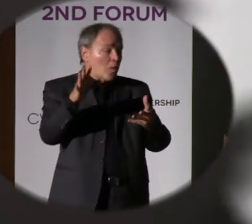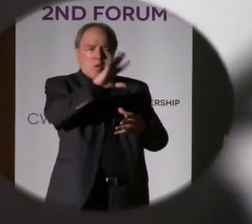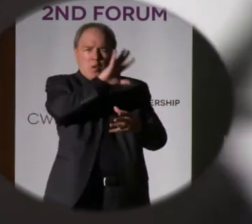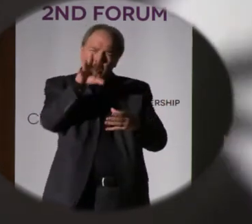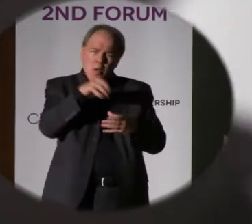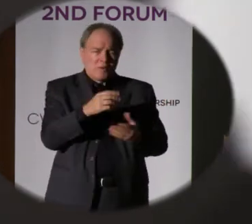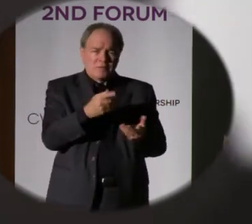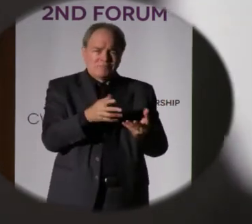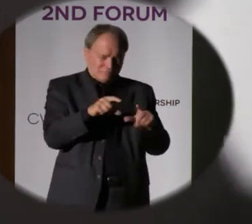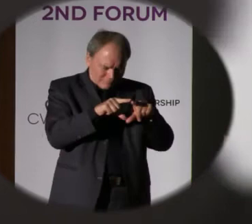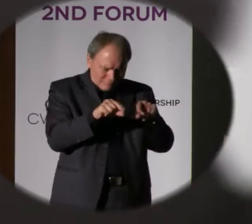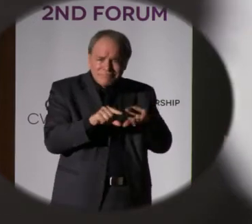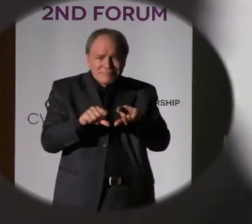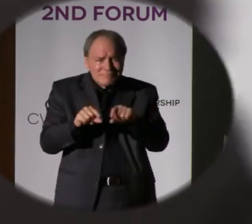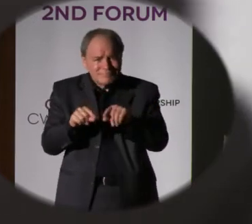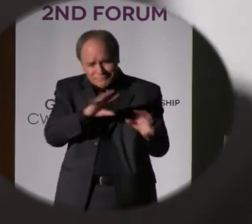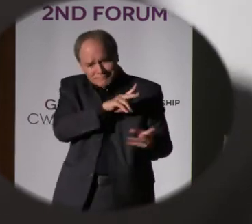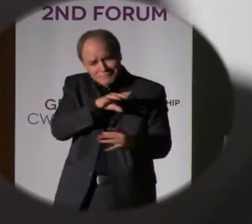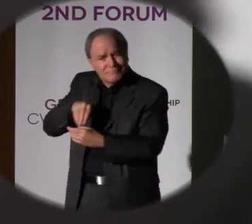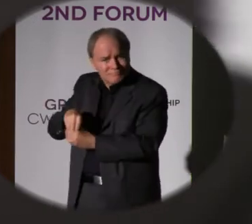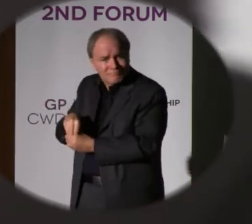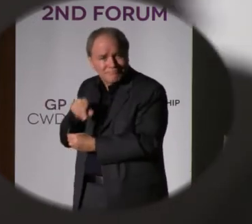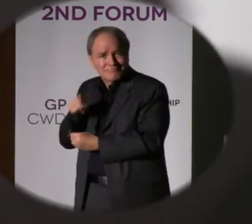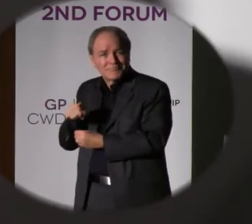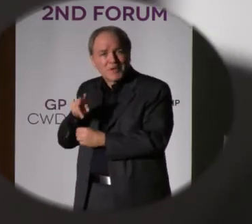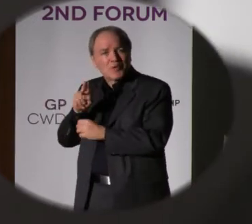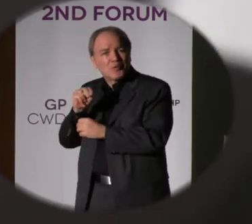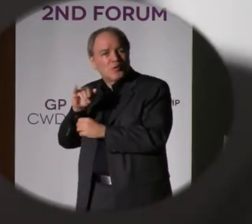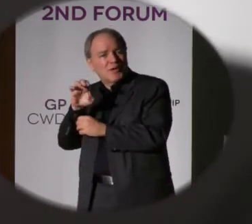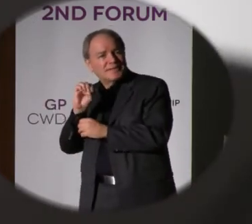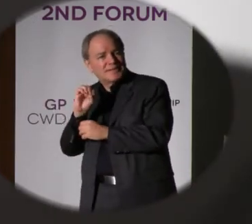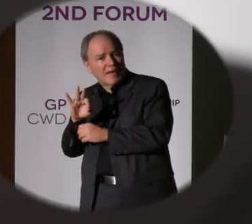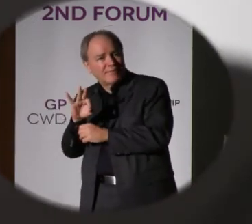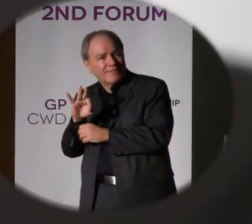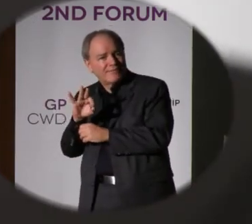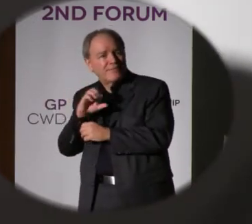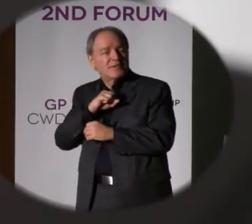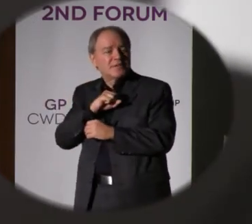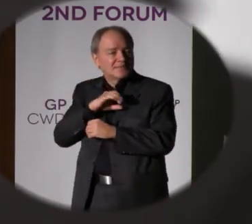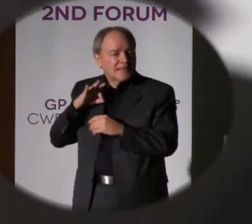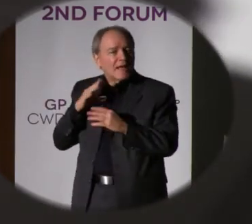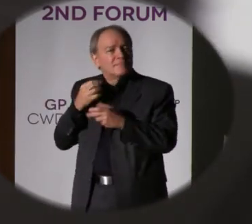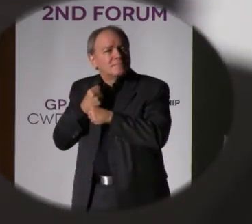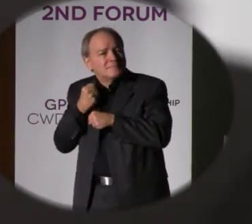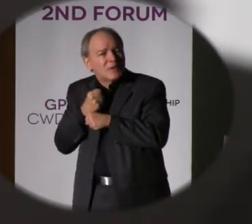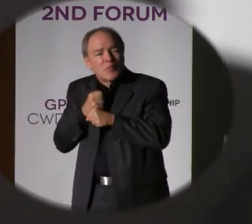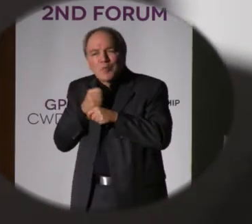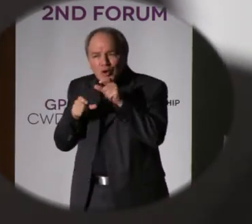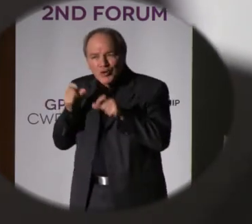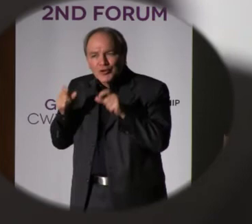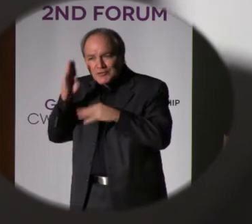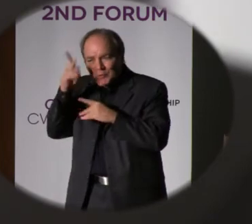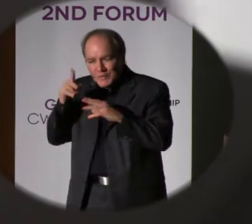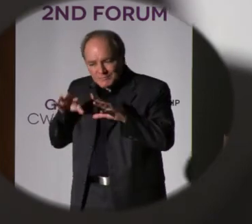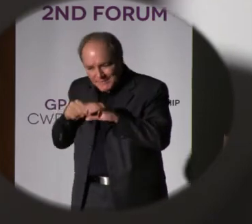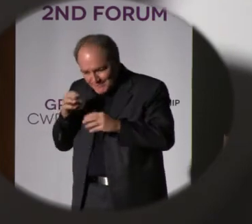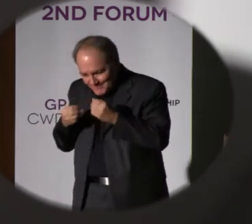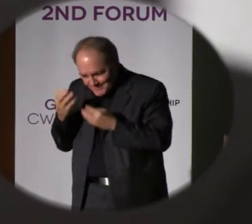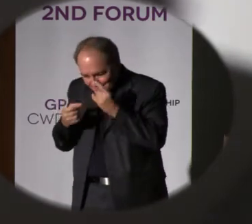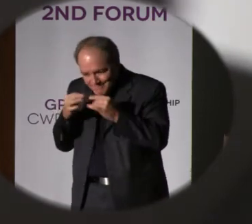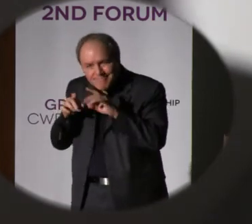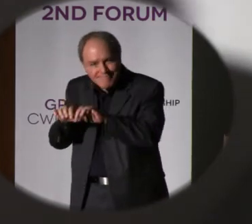very nice yellow cards will go to the UNICEF staff, and they'll be looking at it over the next coming days and